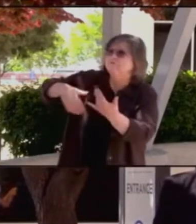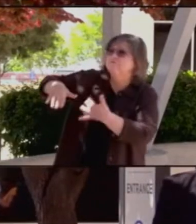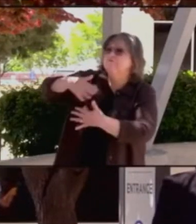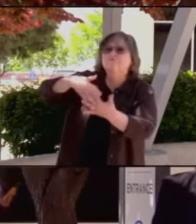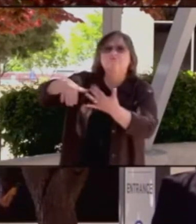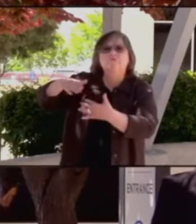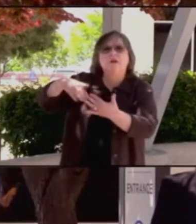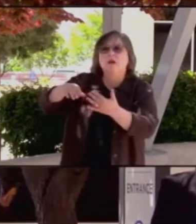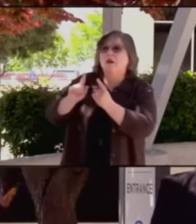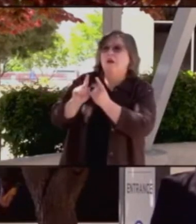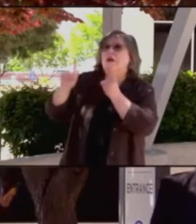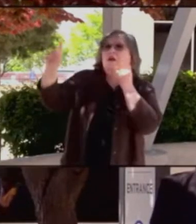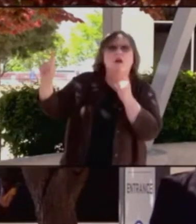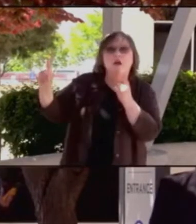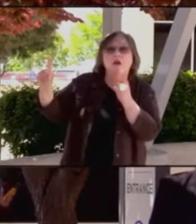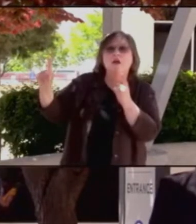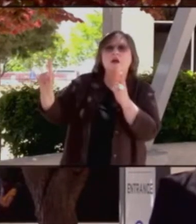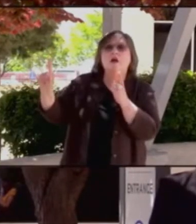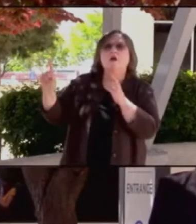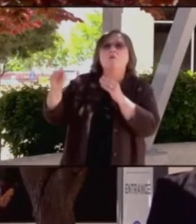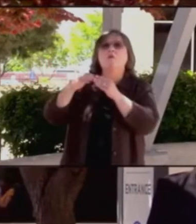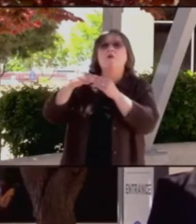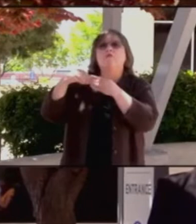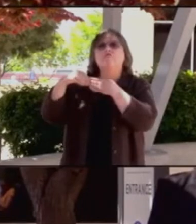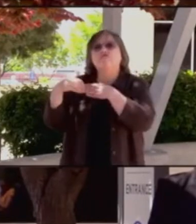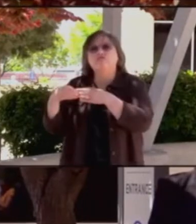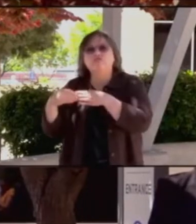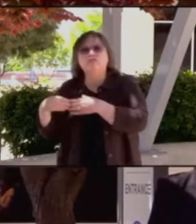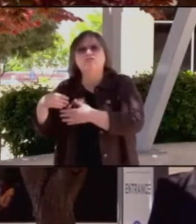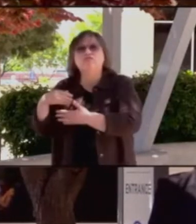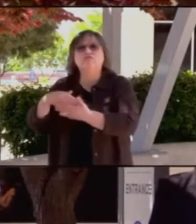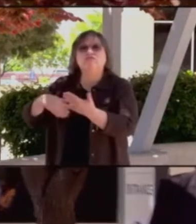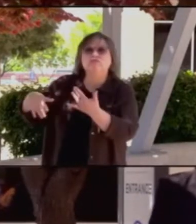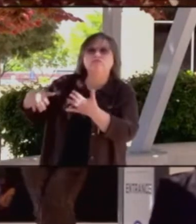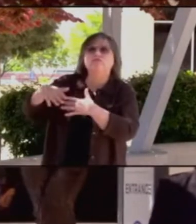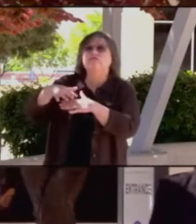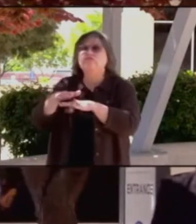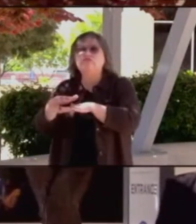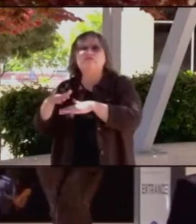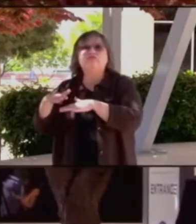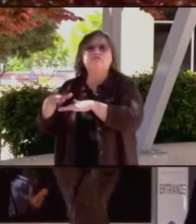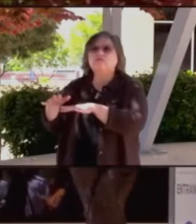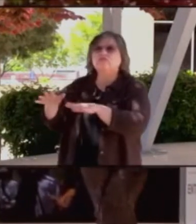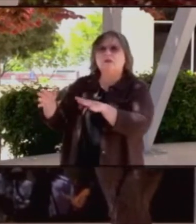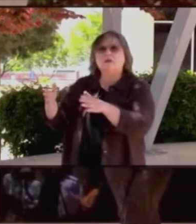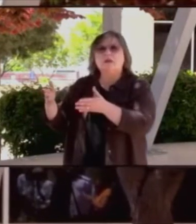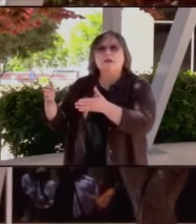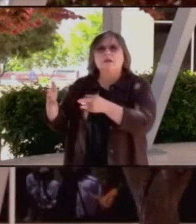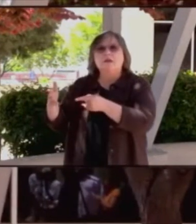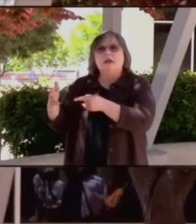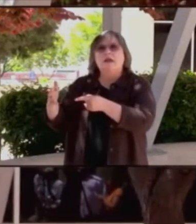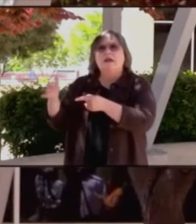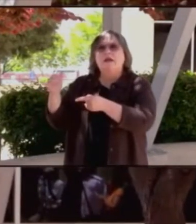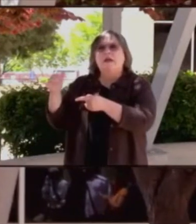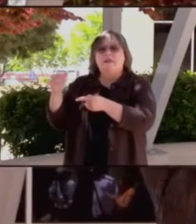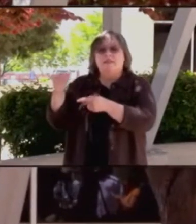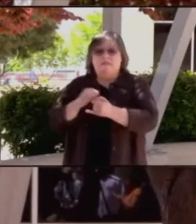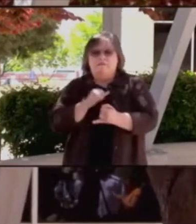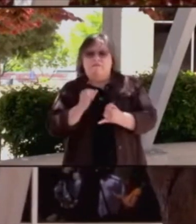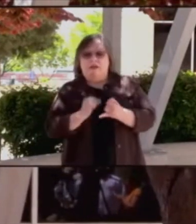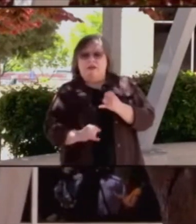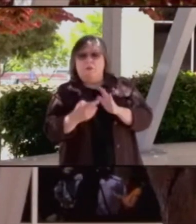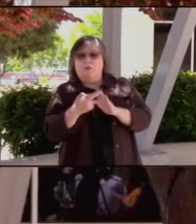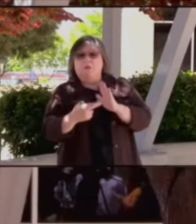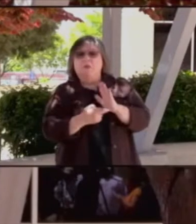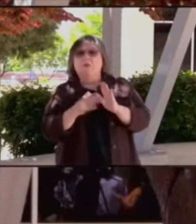requirements are relaxed. Those are just two examples. We'll see what the final rule is that's adopted, but I think we foresee that there